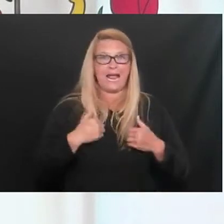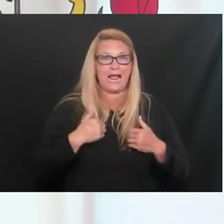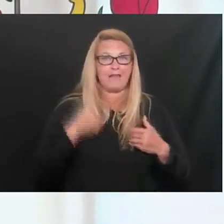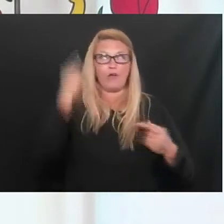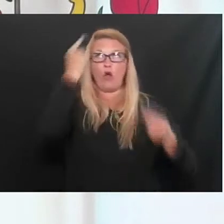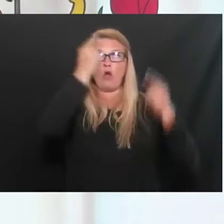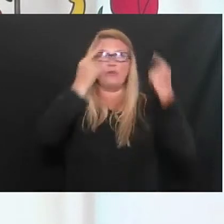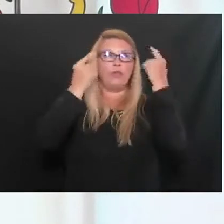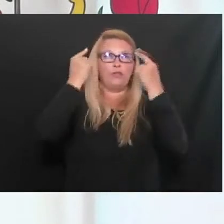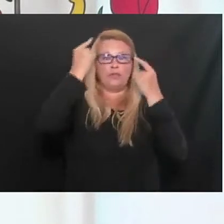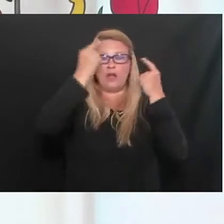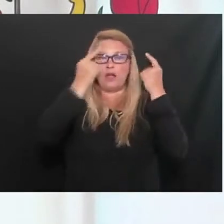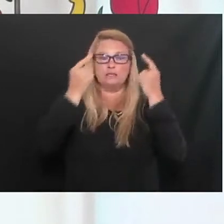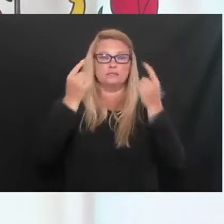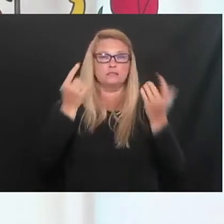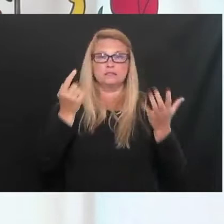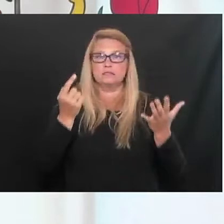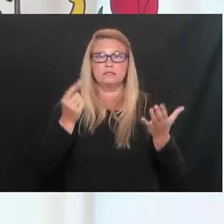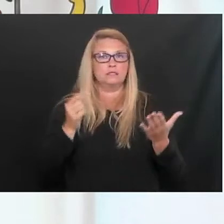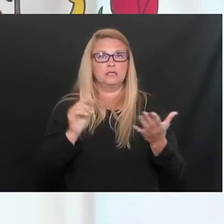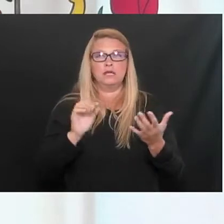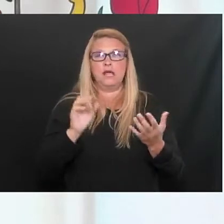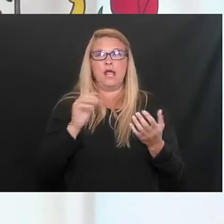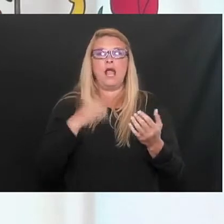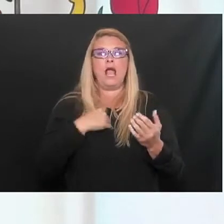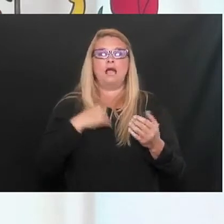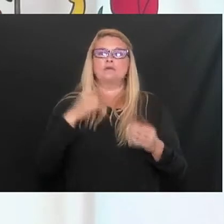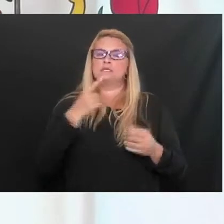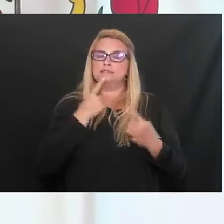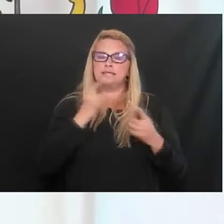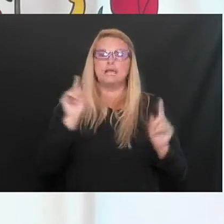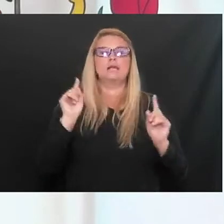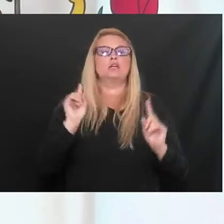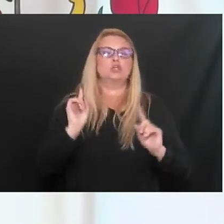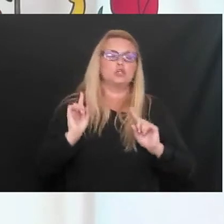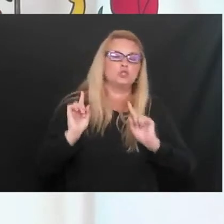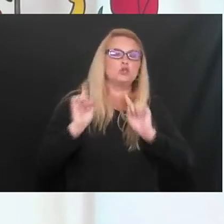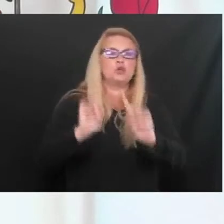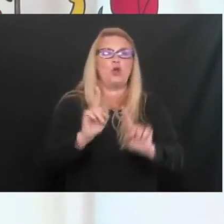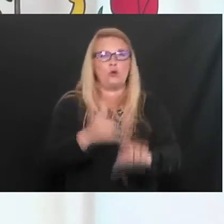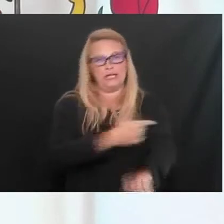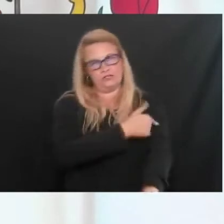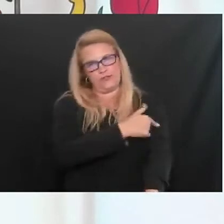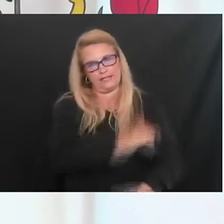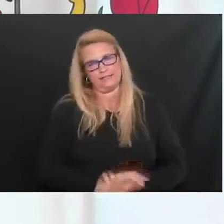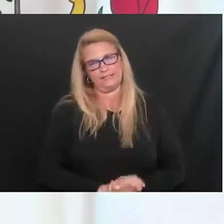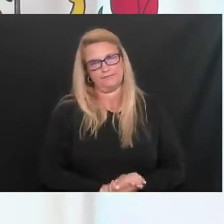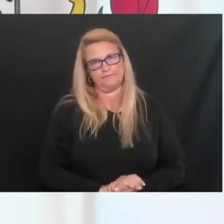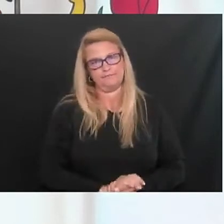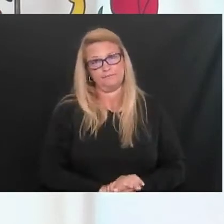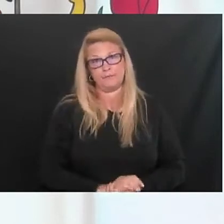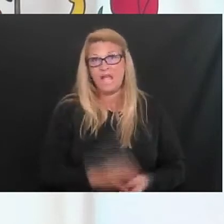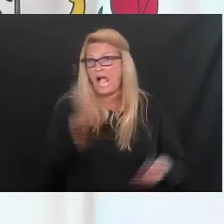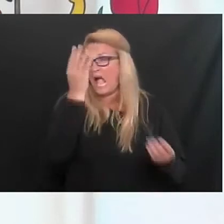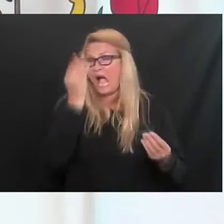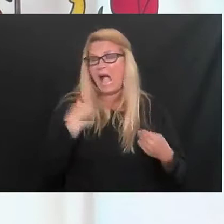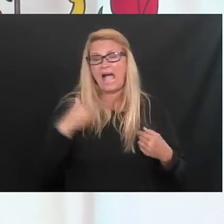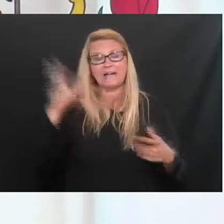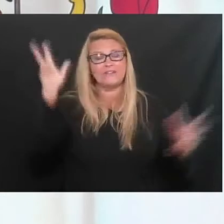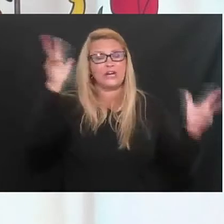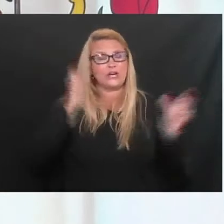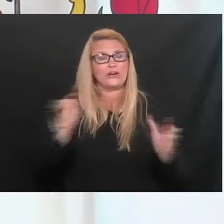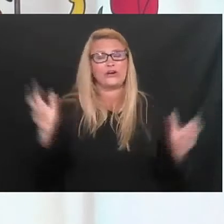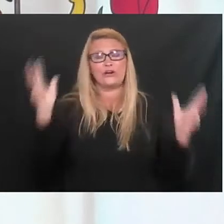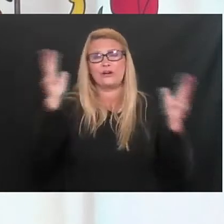had, there wouldn't be any thought other than go get vaccinated. So I can tell you these stories. I can tell you 1,000